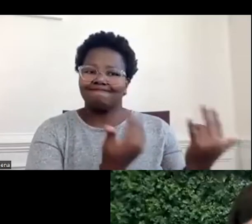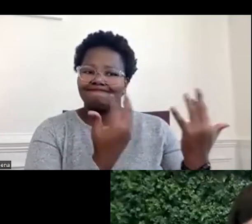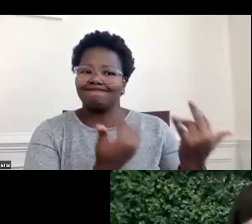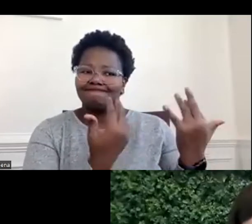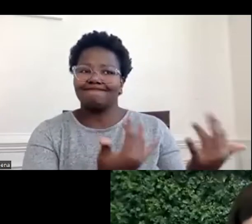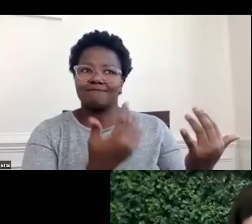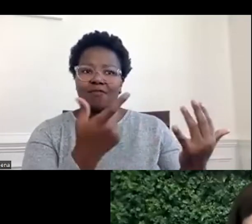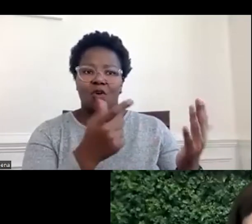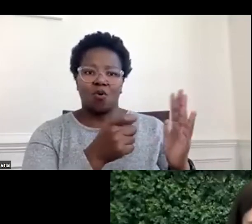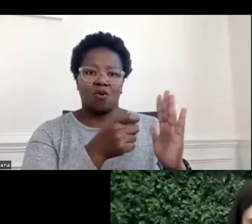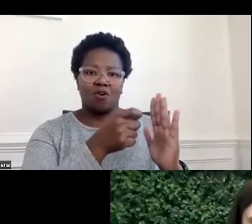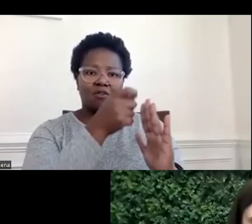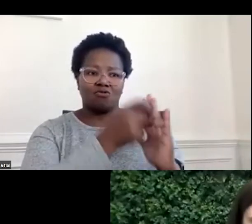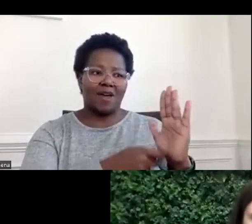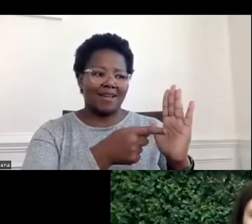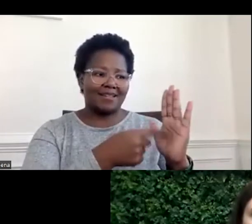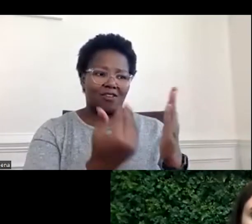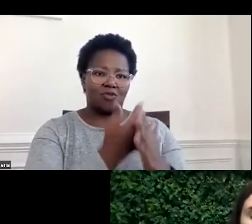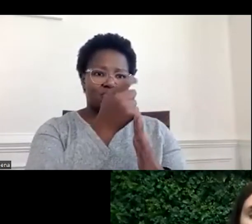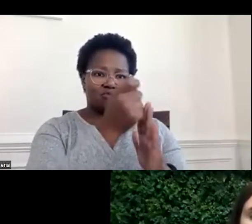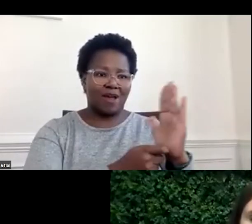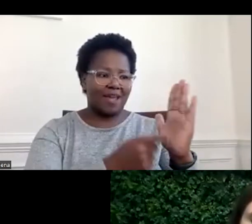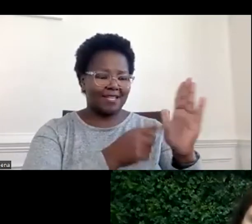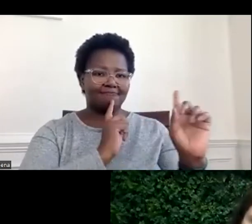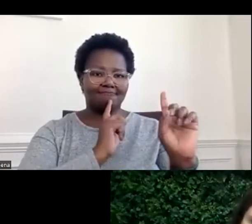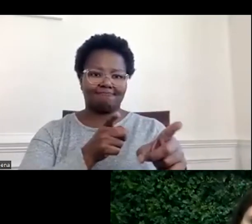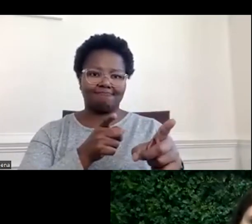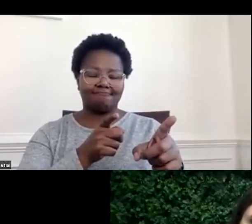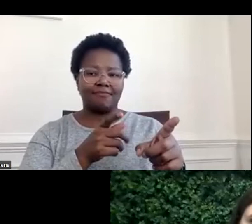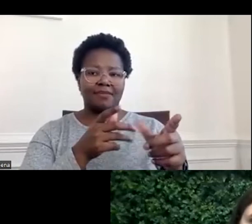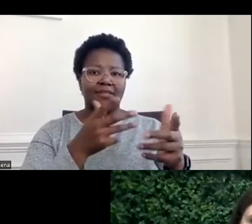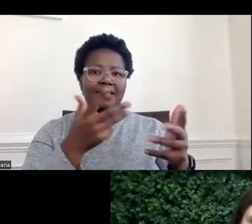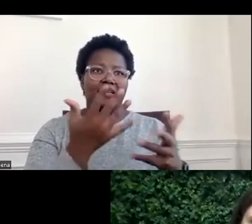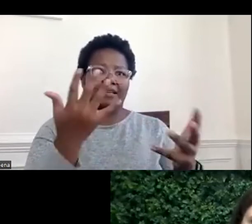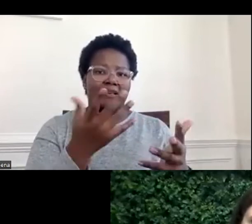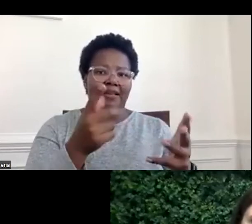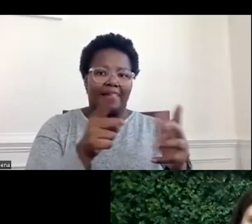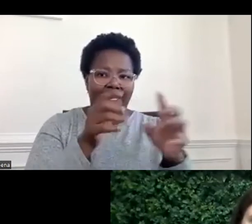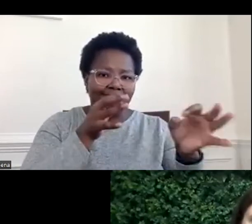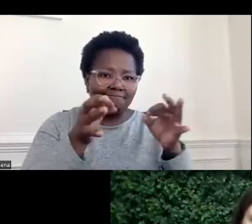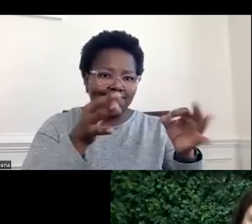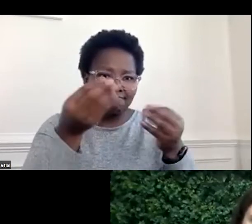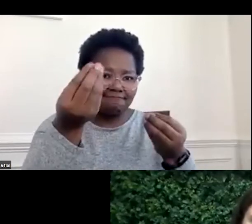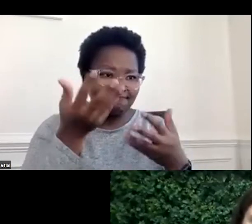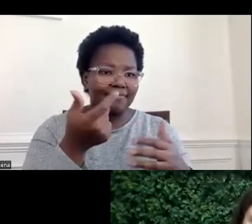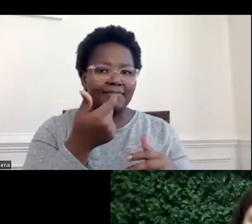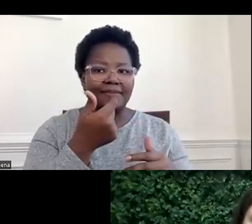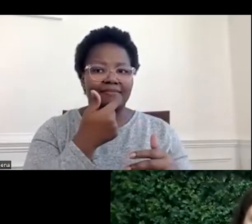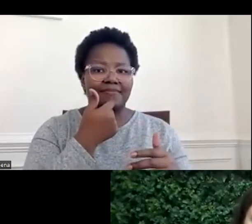in writing sort of directive to kind of be able to go out there and,